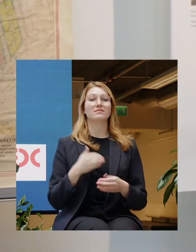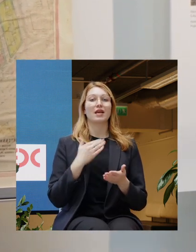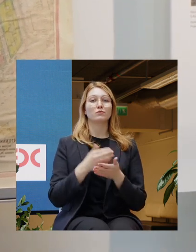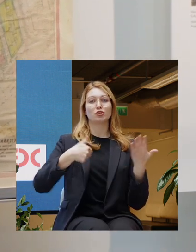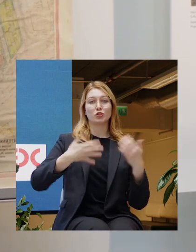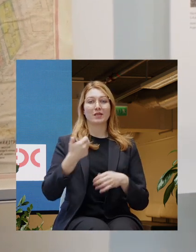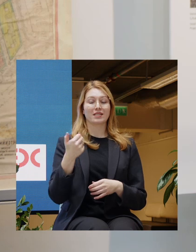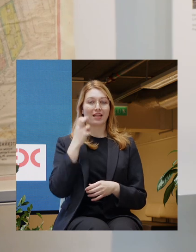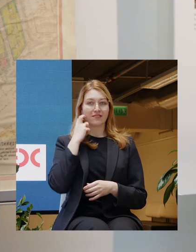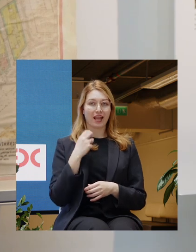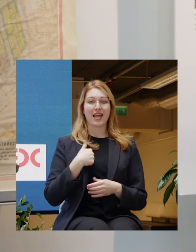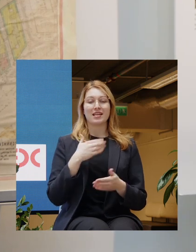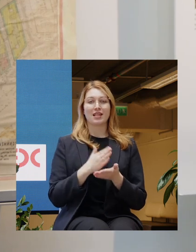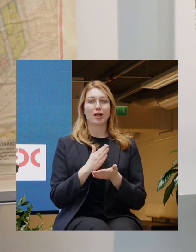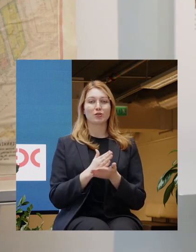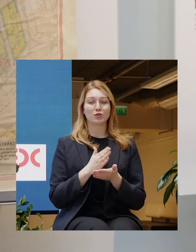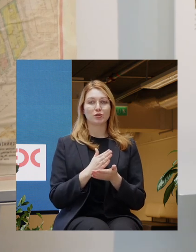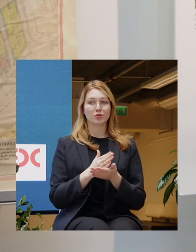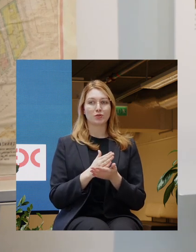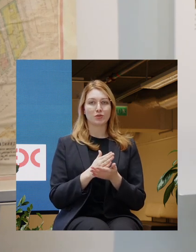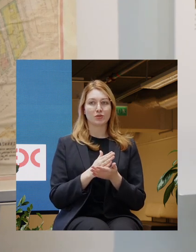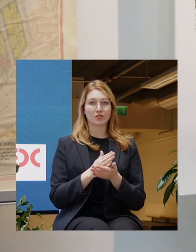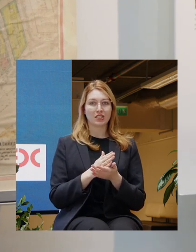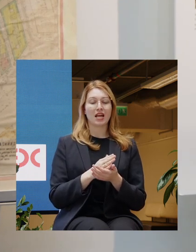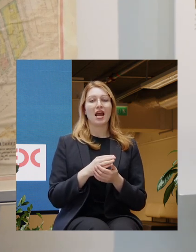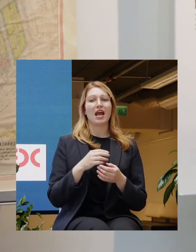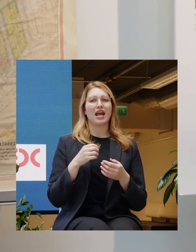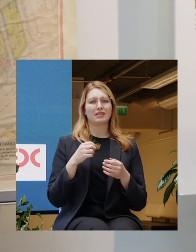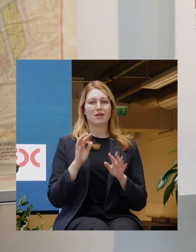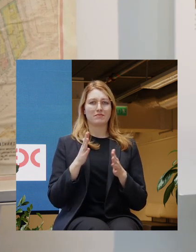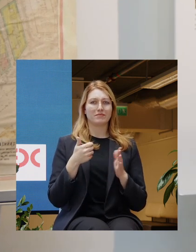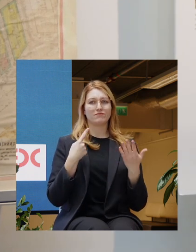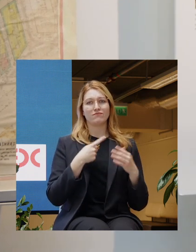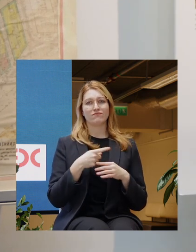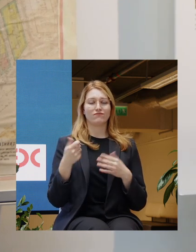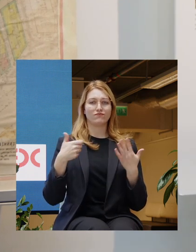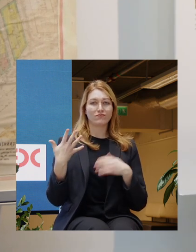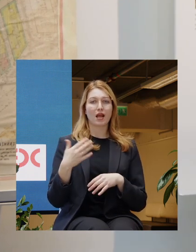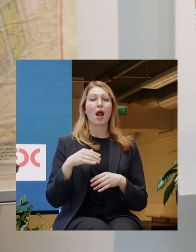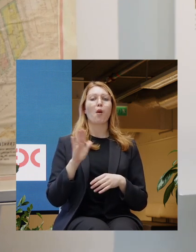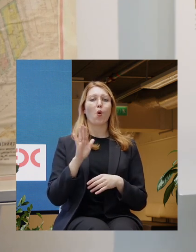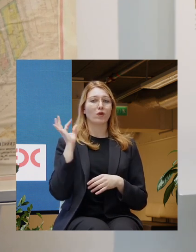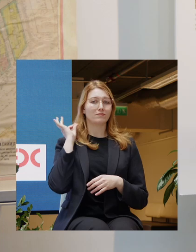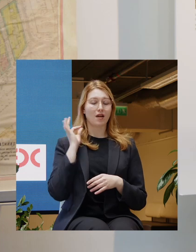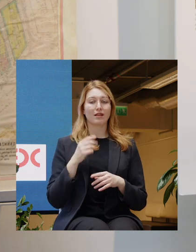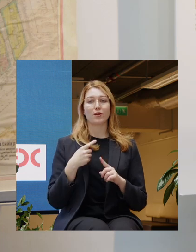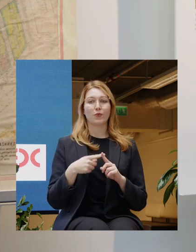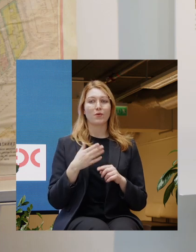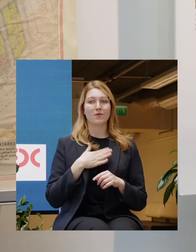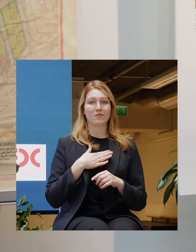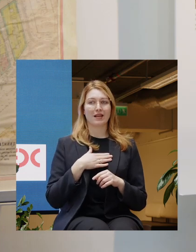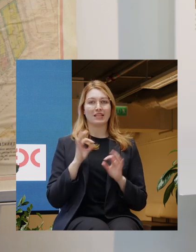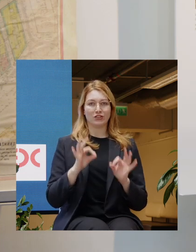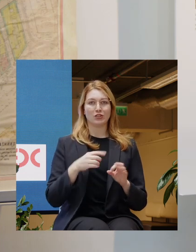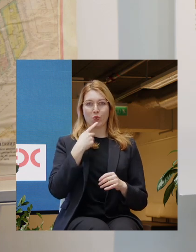65. I am about 5'6" in height, and I've got medium-length blonde hair, and I'll be speaking